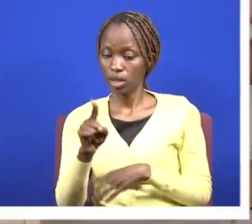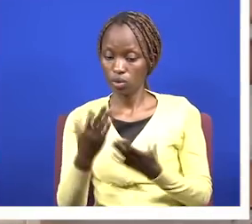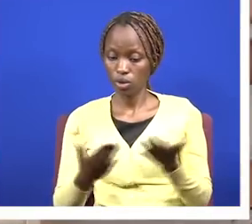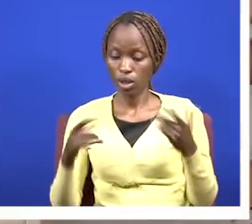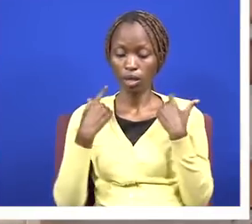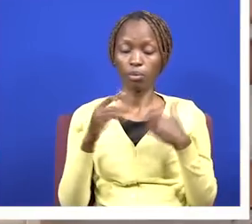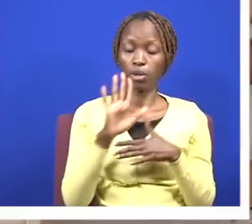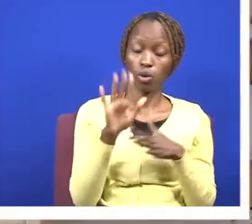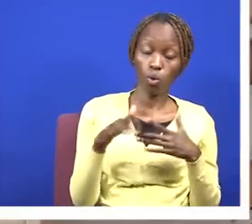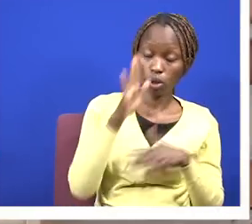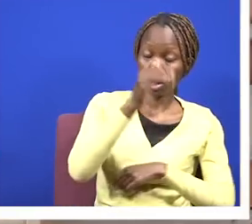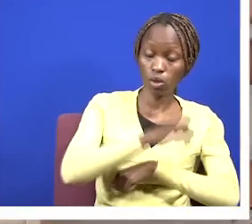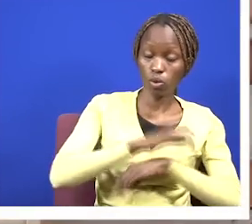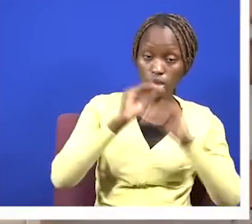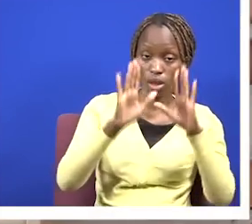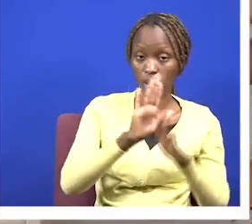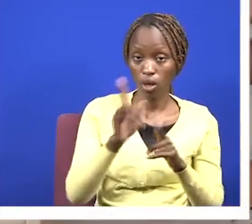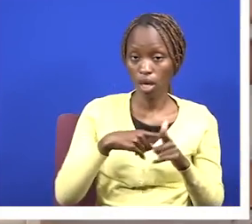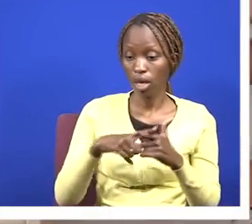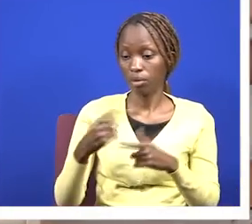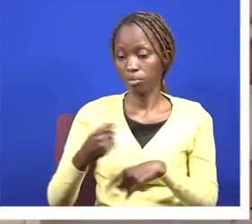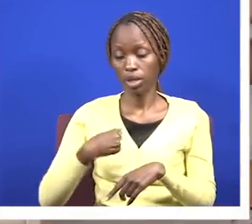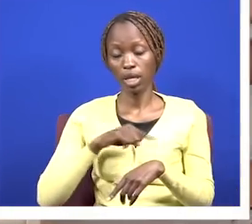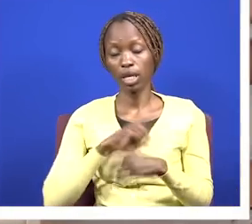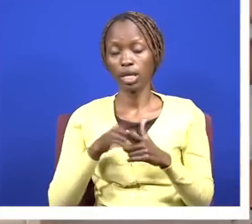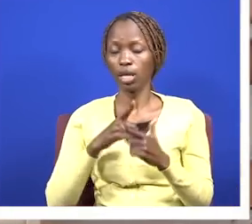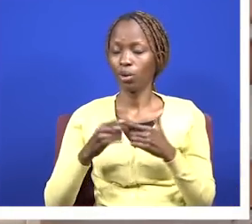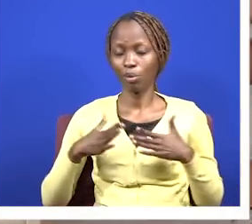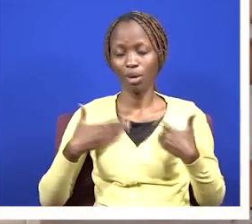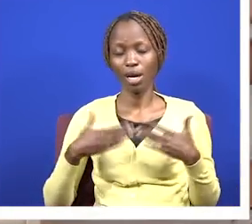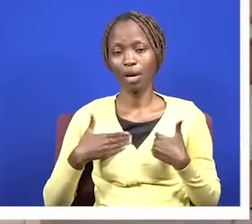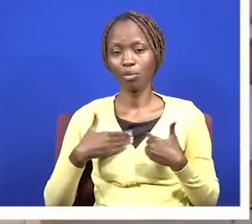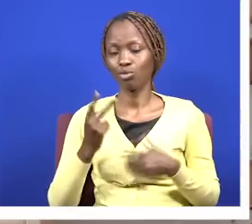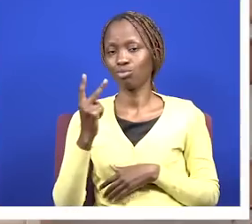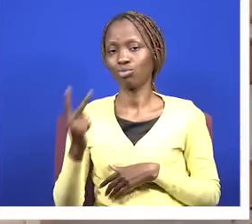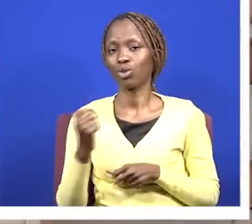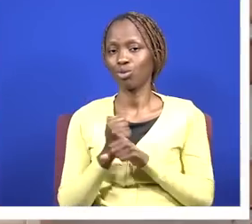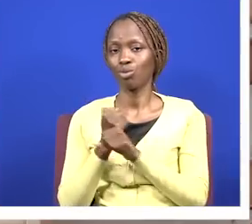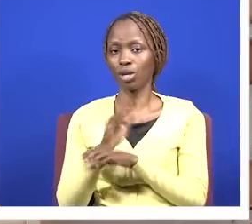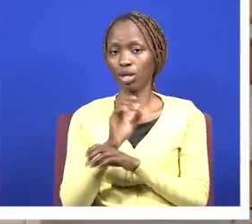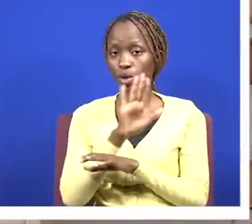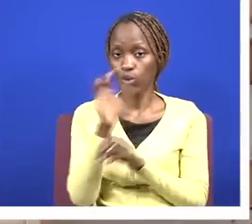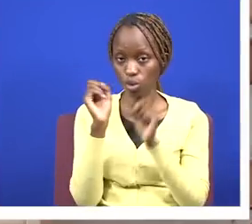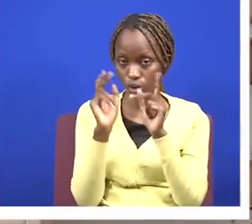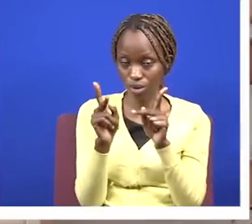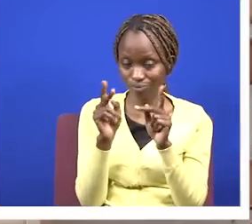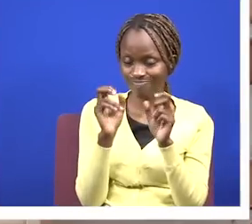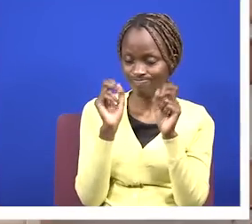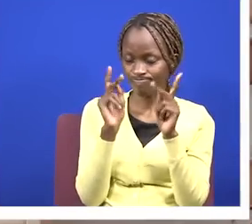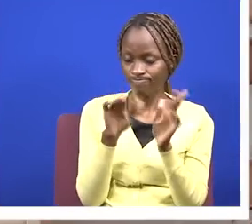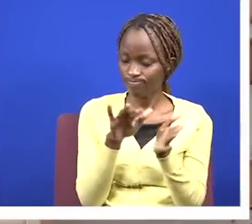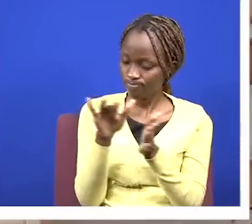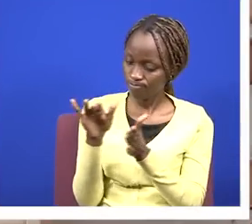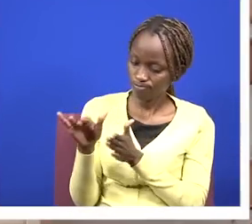when you're done, take a picture and send it to your children's pastor or your Sunday school teacher, and they'll send it to us. And we'll